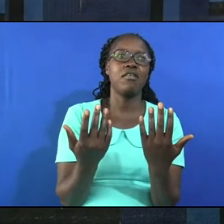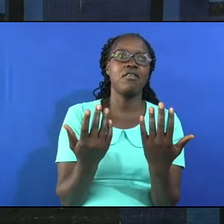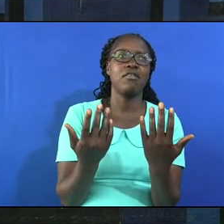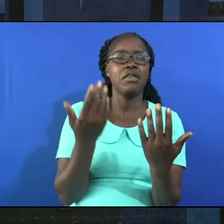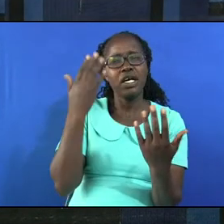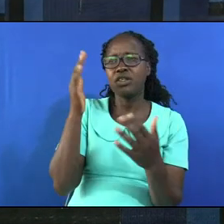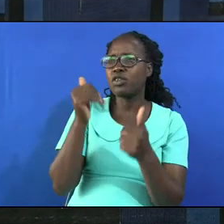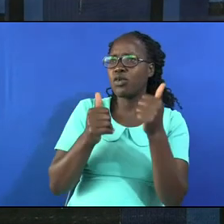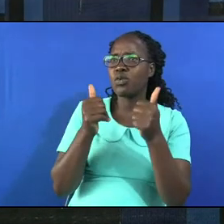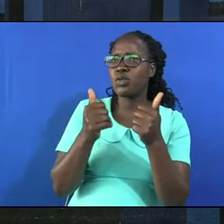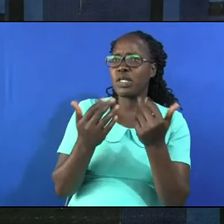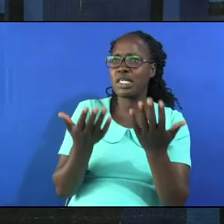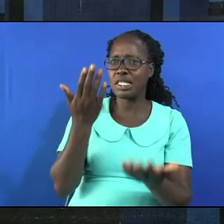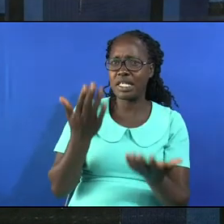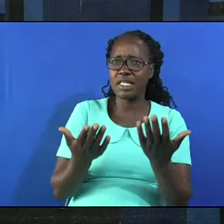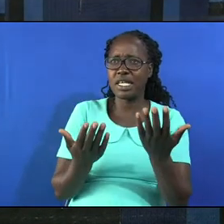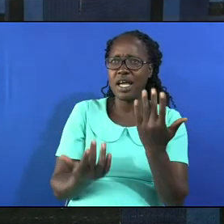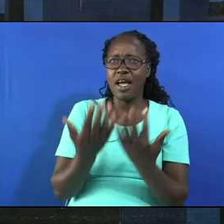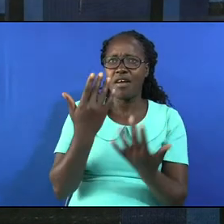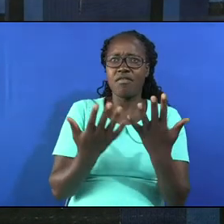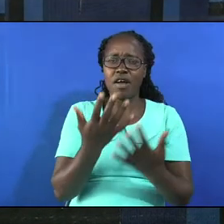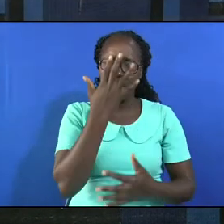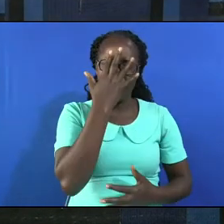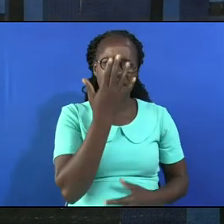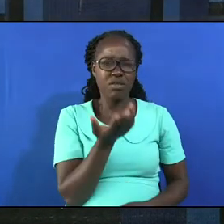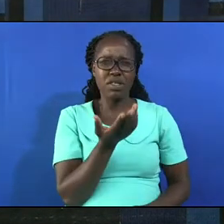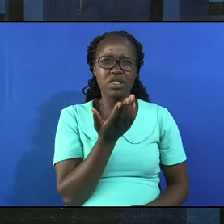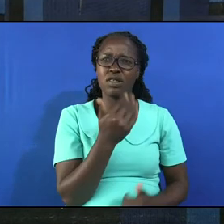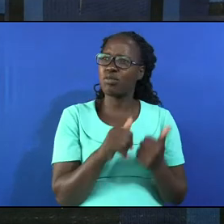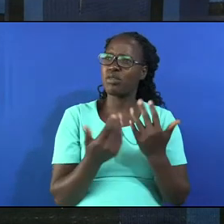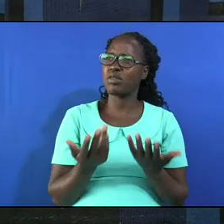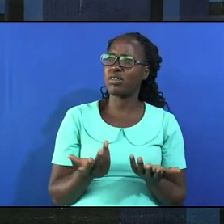I don't know which one is lighter, hellfire or embarrassment.